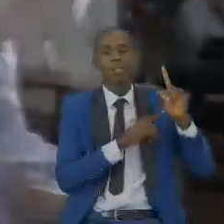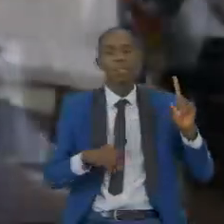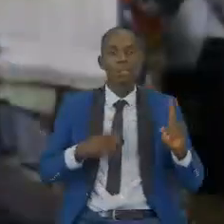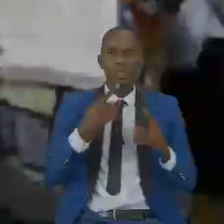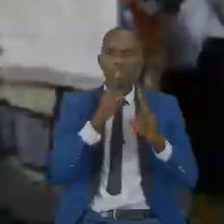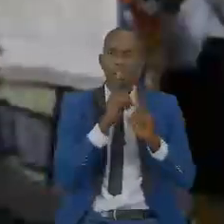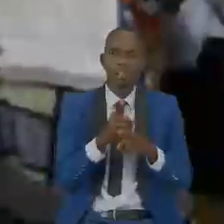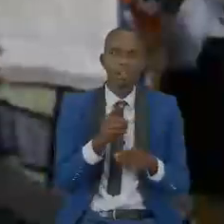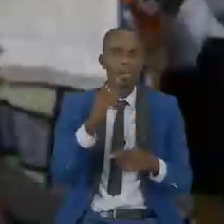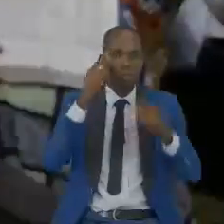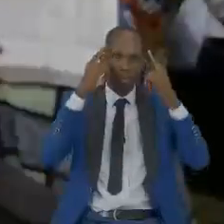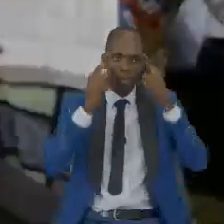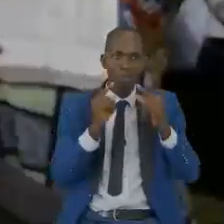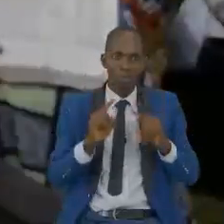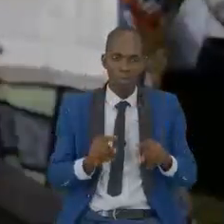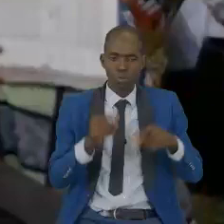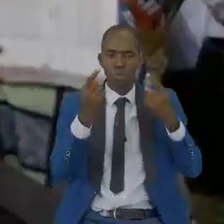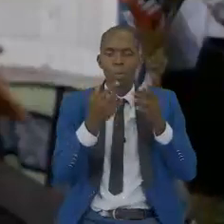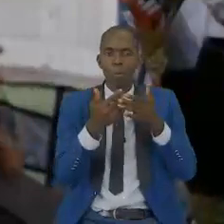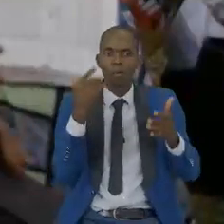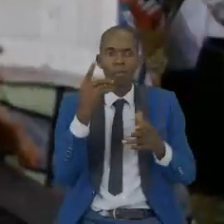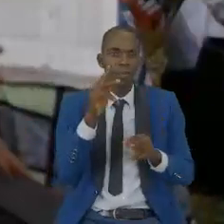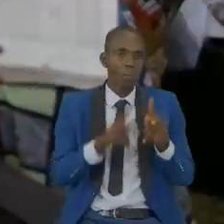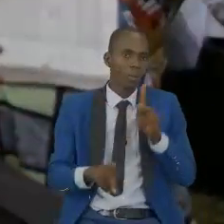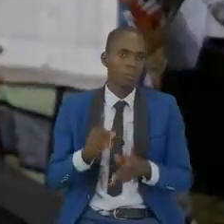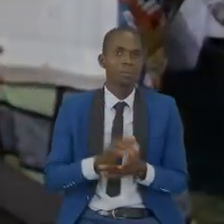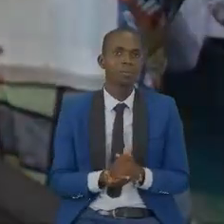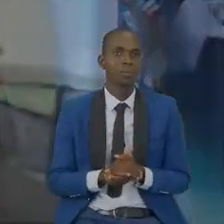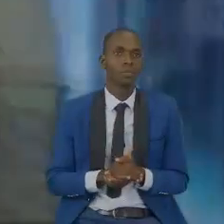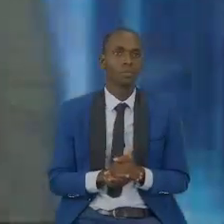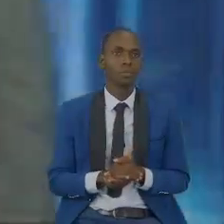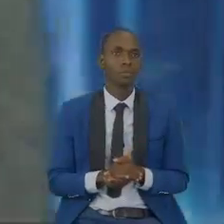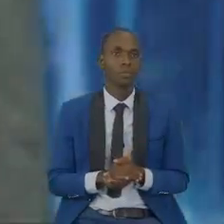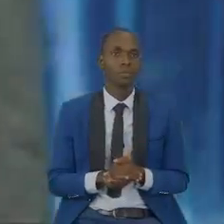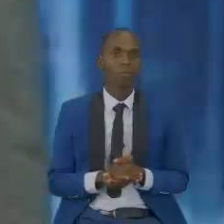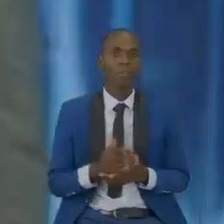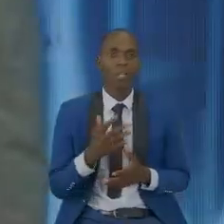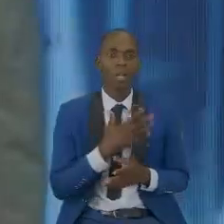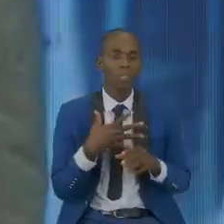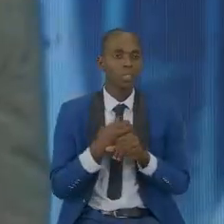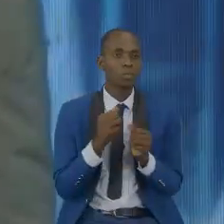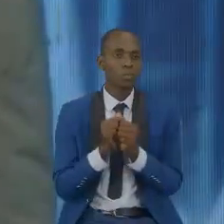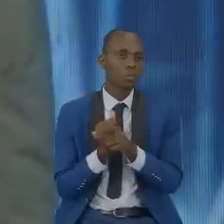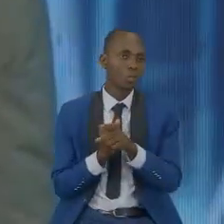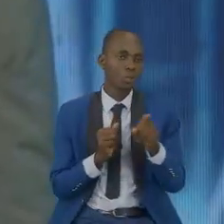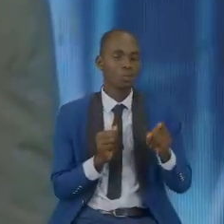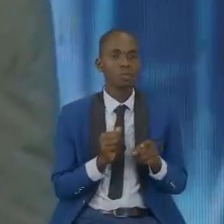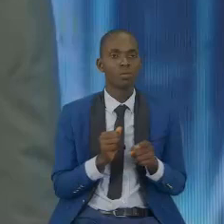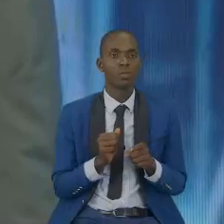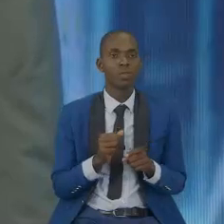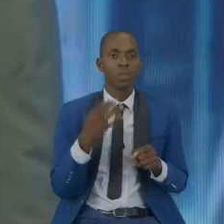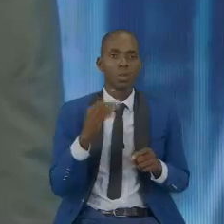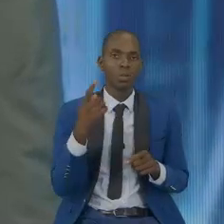go on before the people, and take with thee and the of